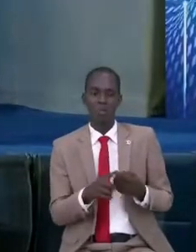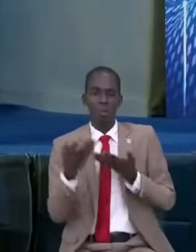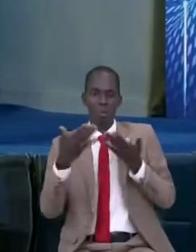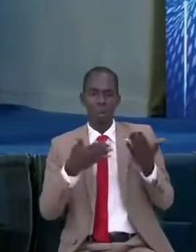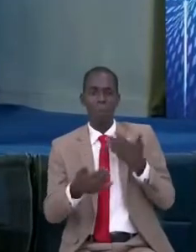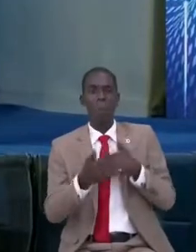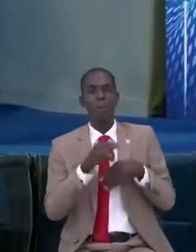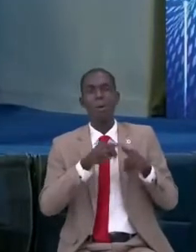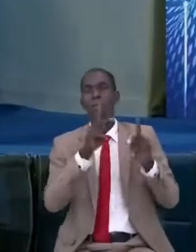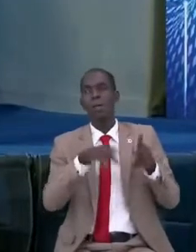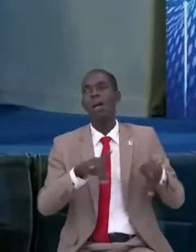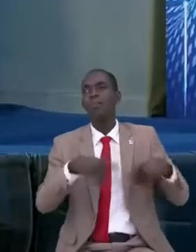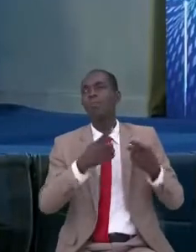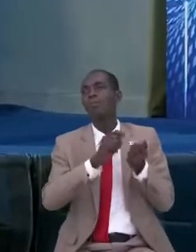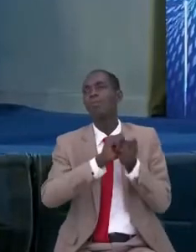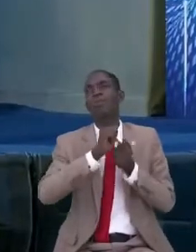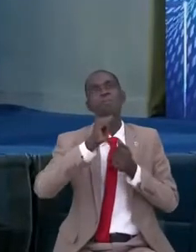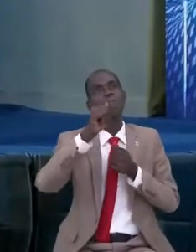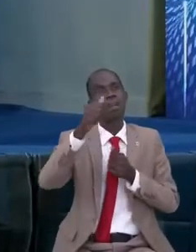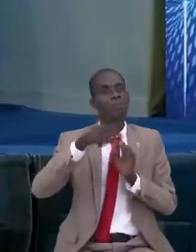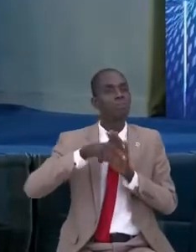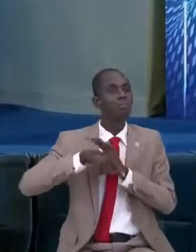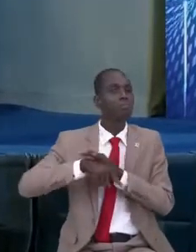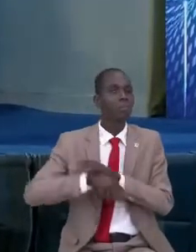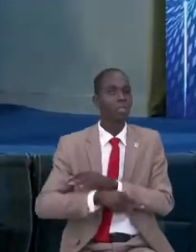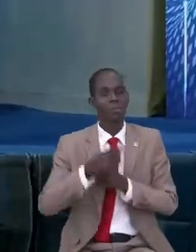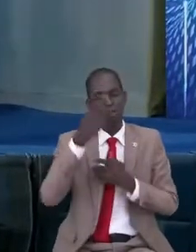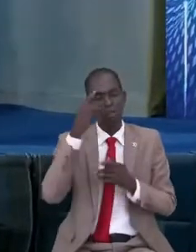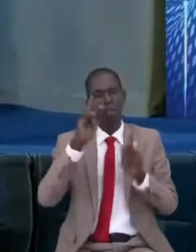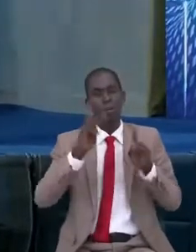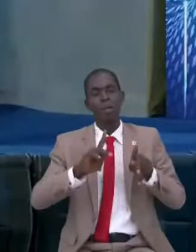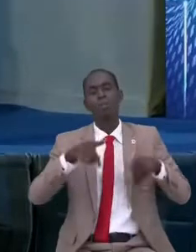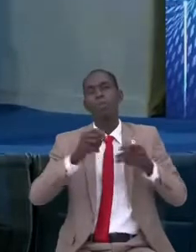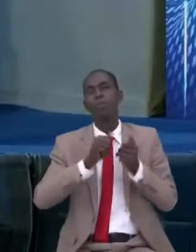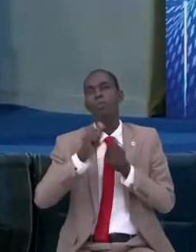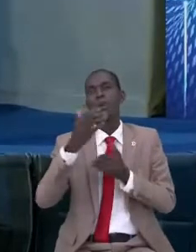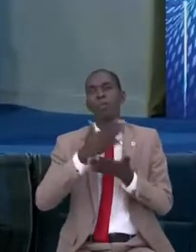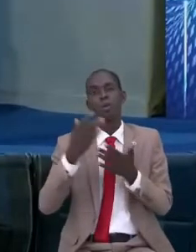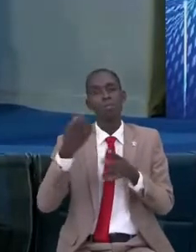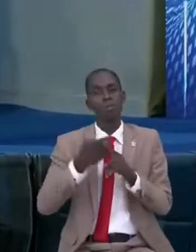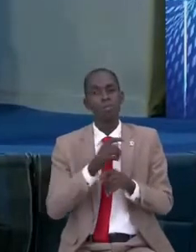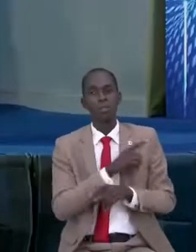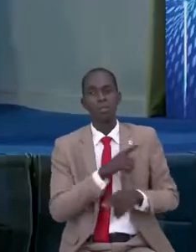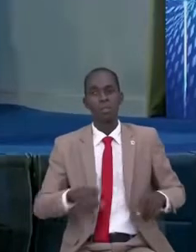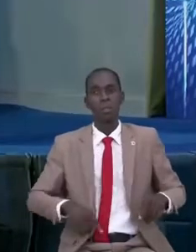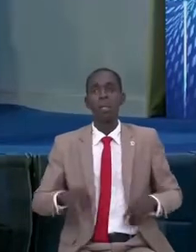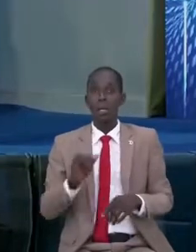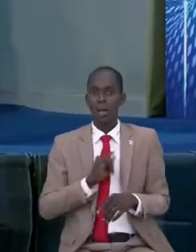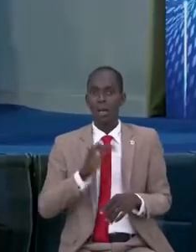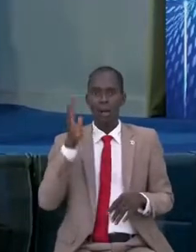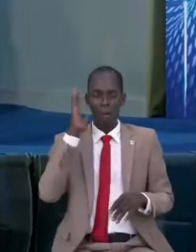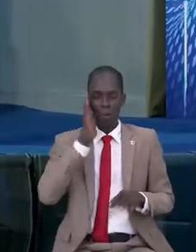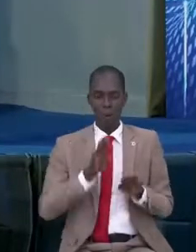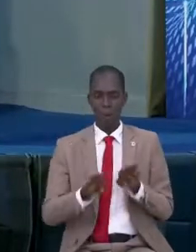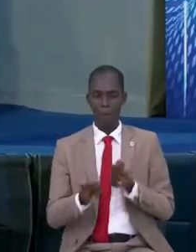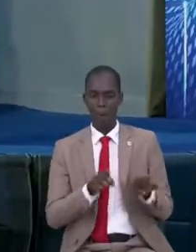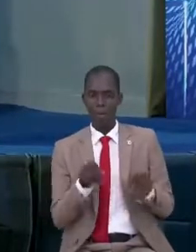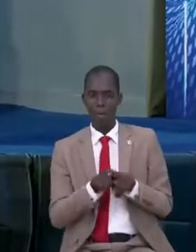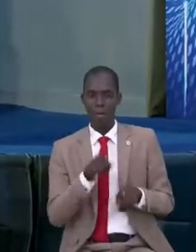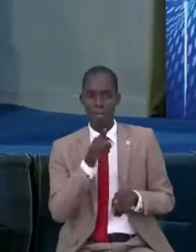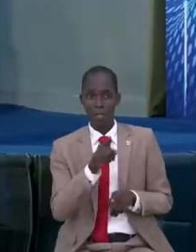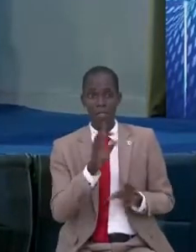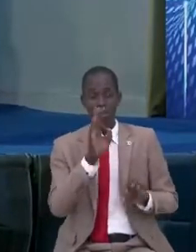far away. And because he's gone away from the Lord, I will be like he is. If he has gone